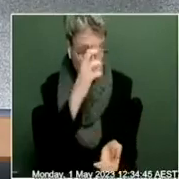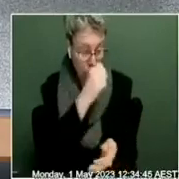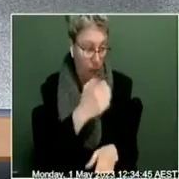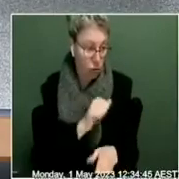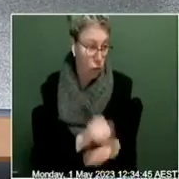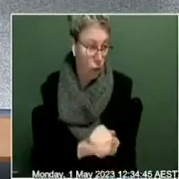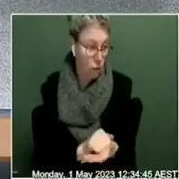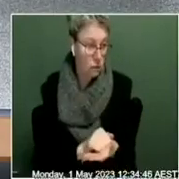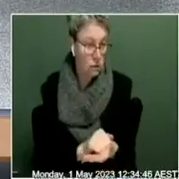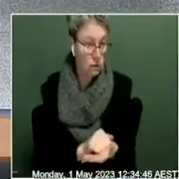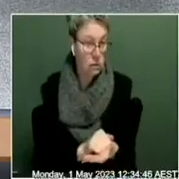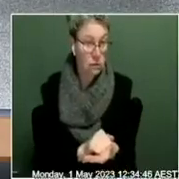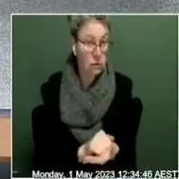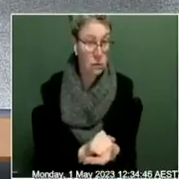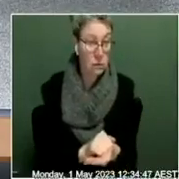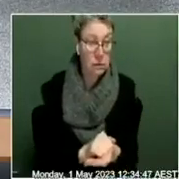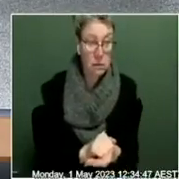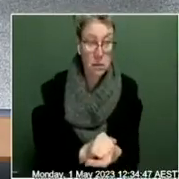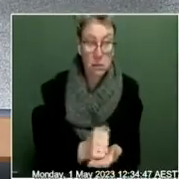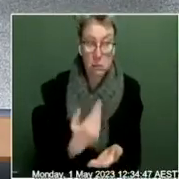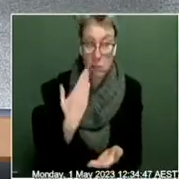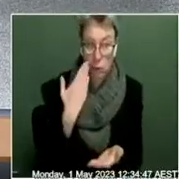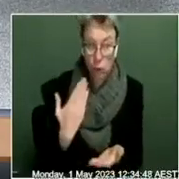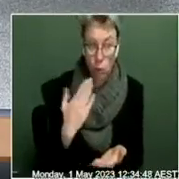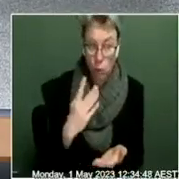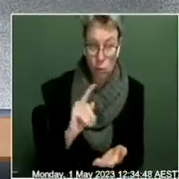in that, in relation to that recommendation?